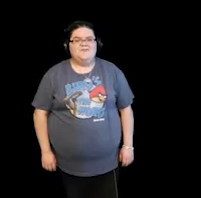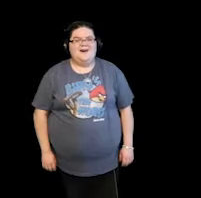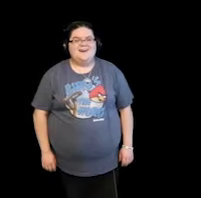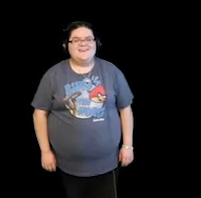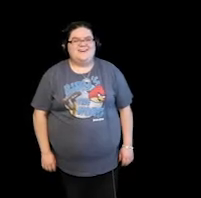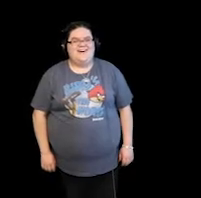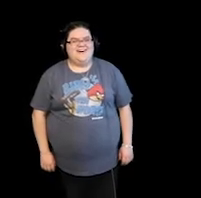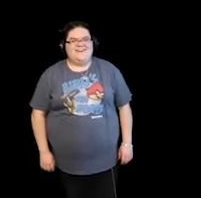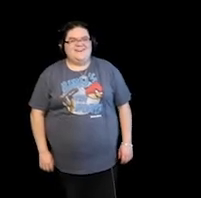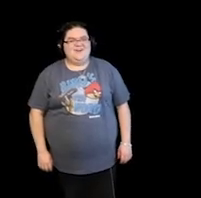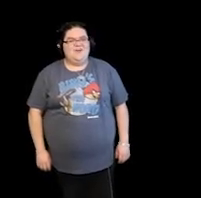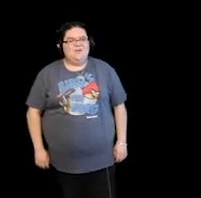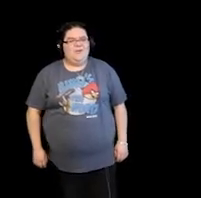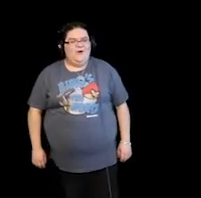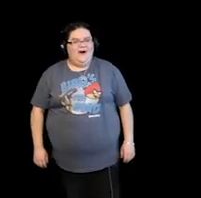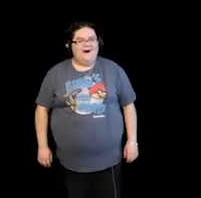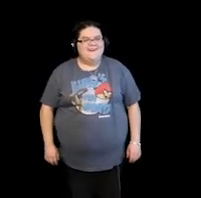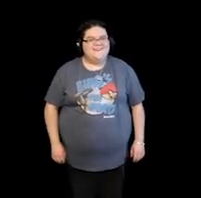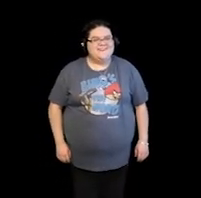Oh my god.